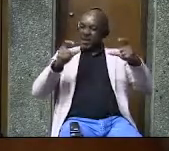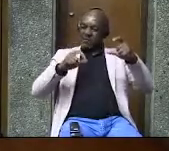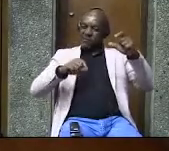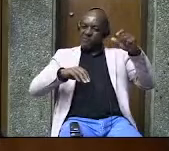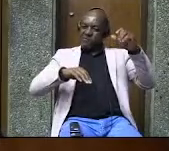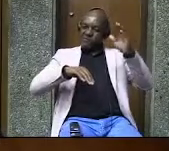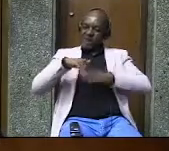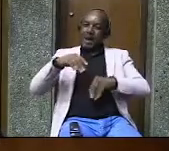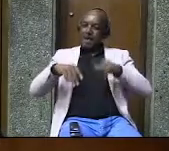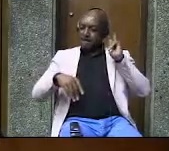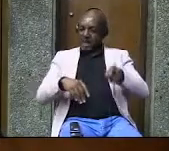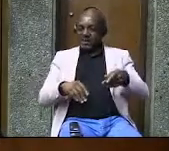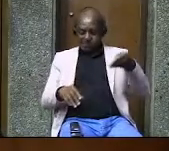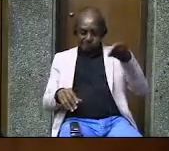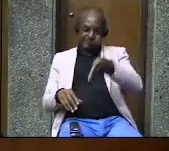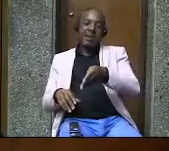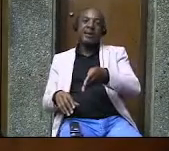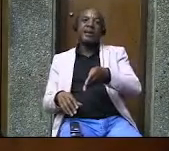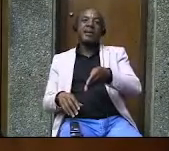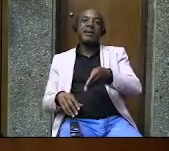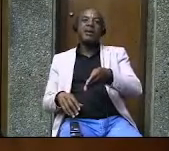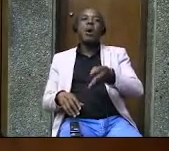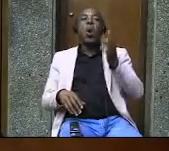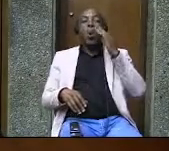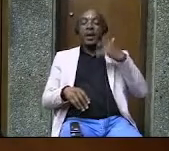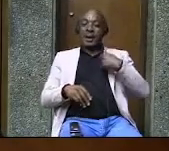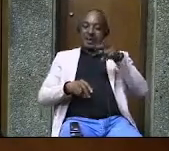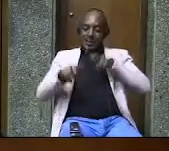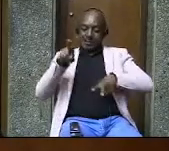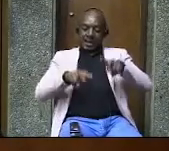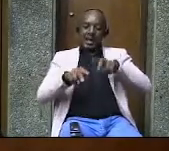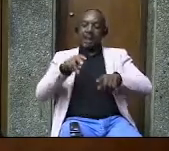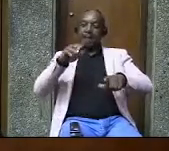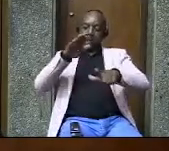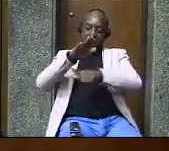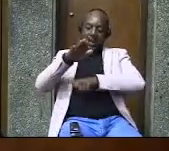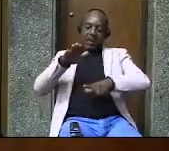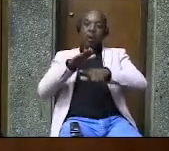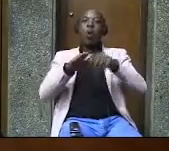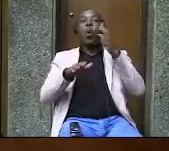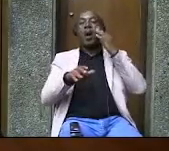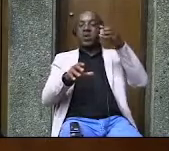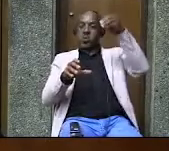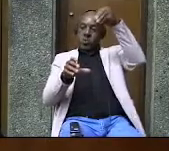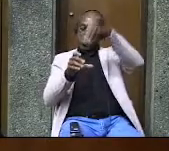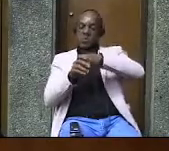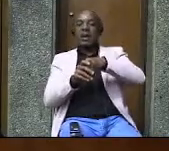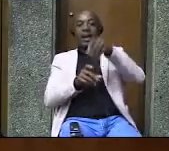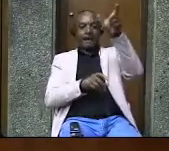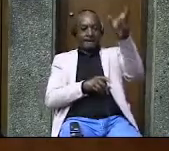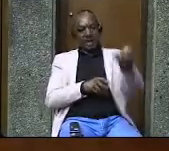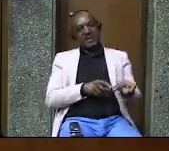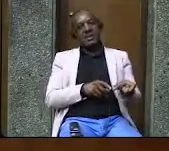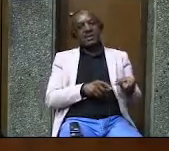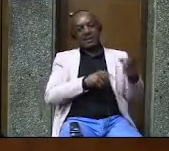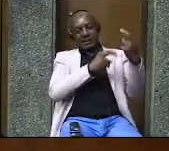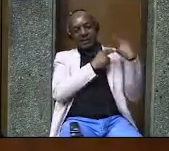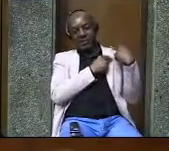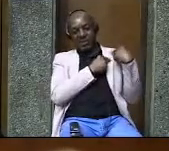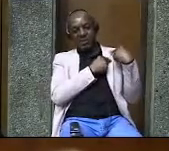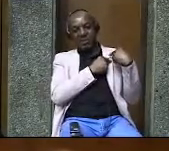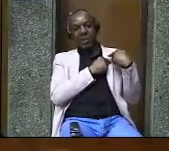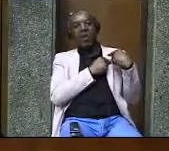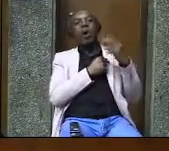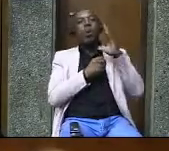bill itself. So it's saying, you know, when you put an individual in charge of deciding the penalties and deciding